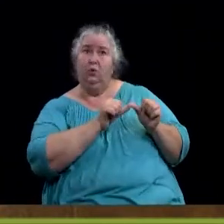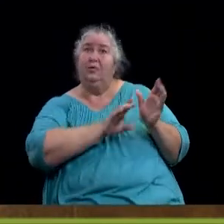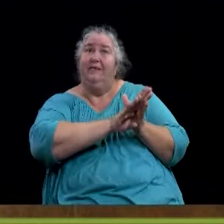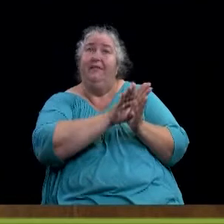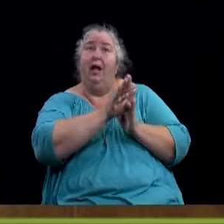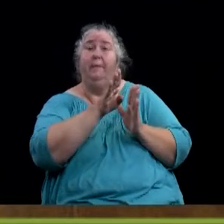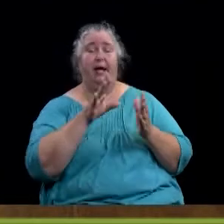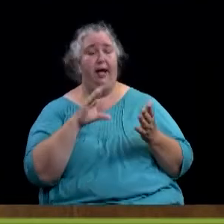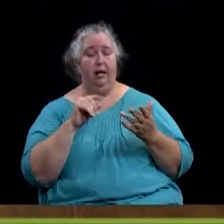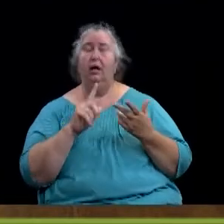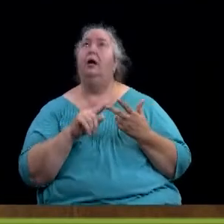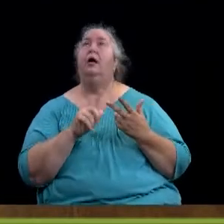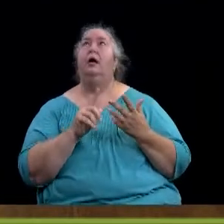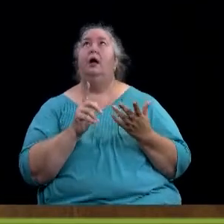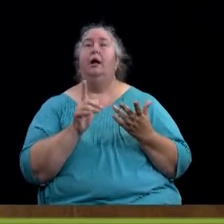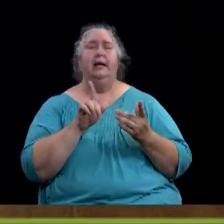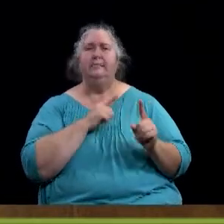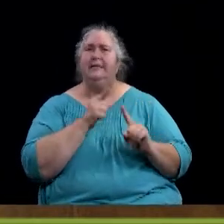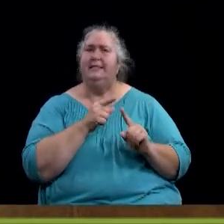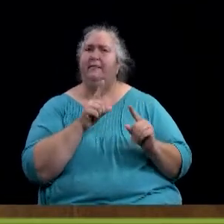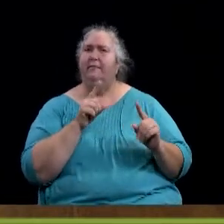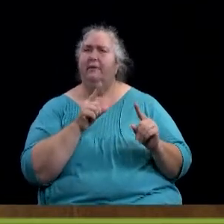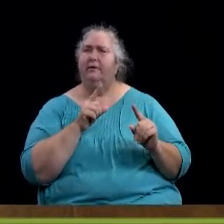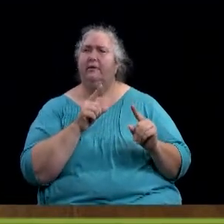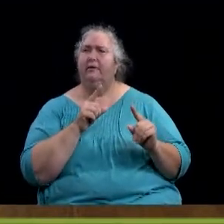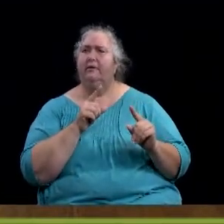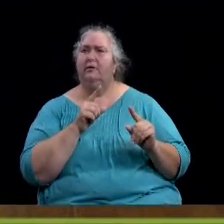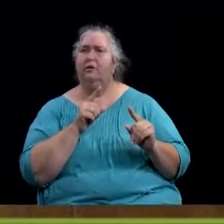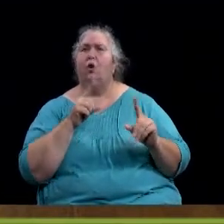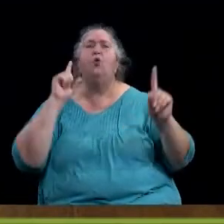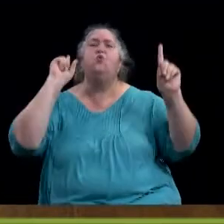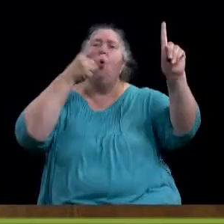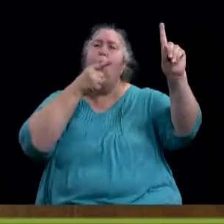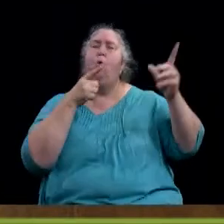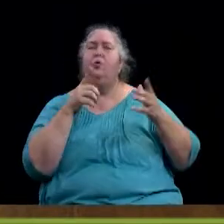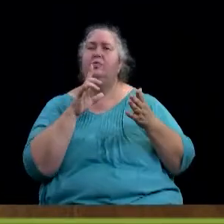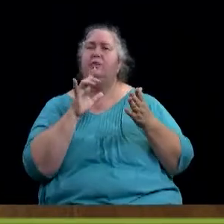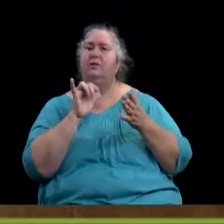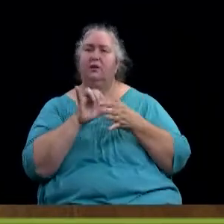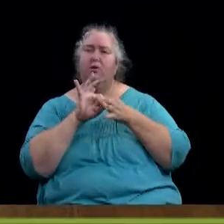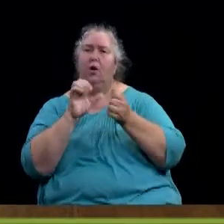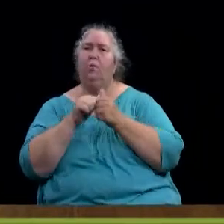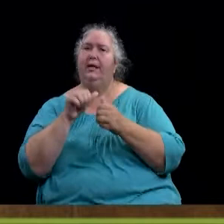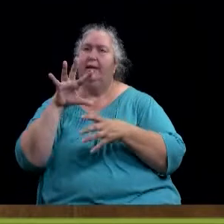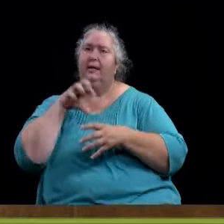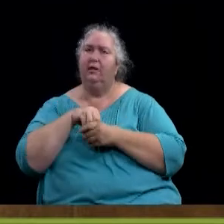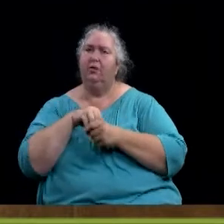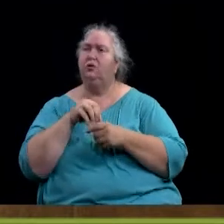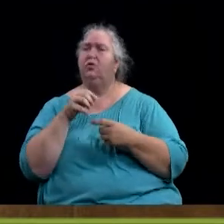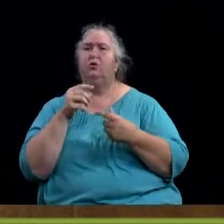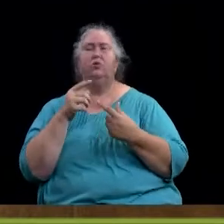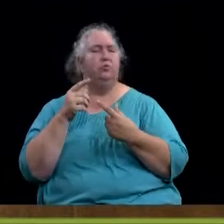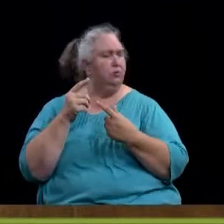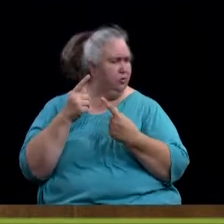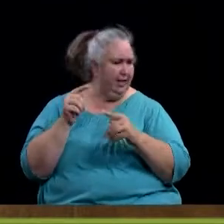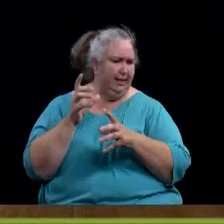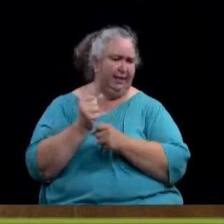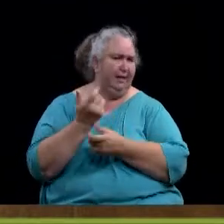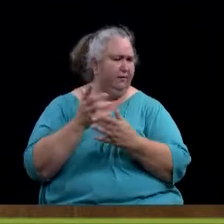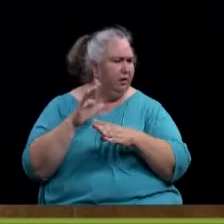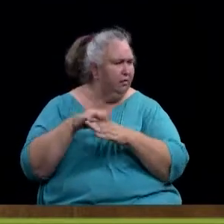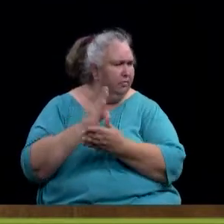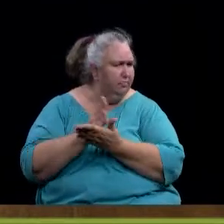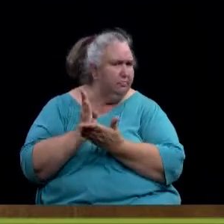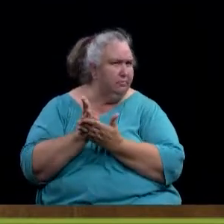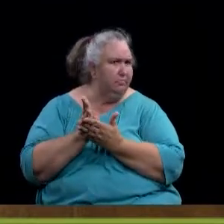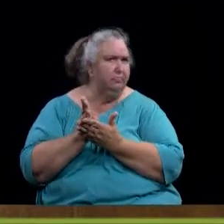equity and inclusion. And we've been talking about this for a long time, trying to get it formulated and getting in the budget. And you guys, staff, did a great job of incorporating that